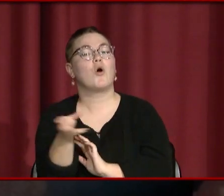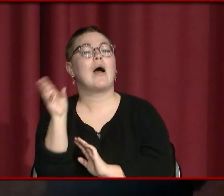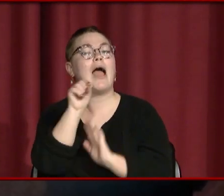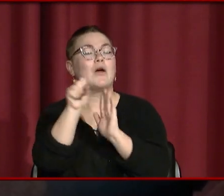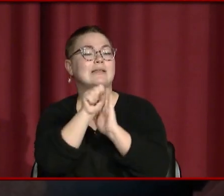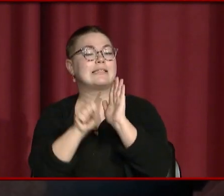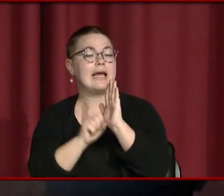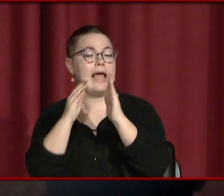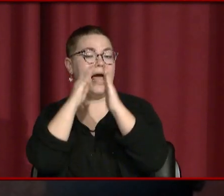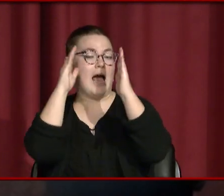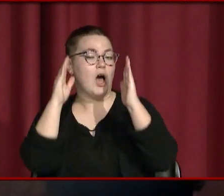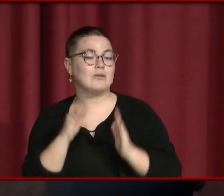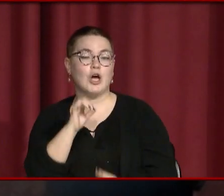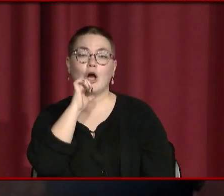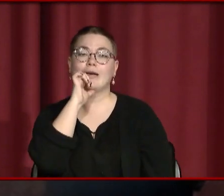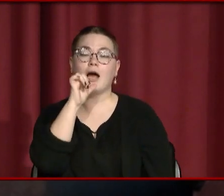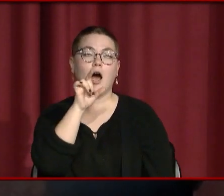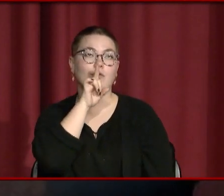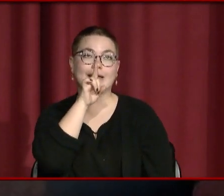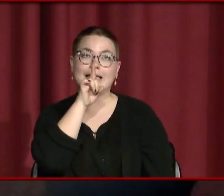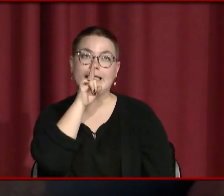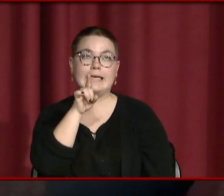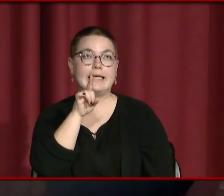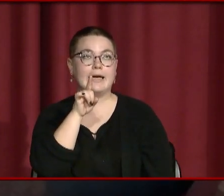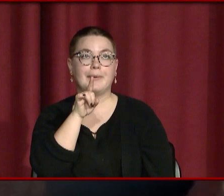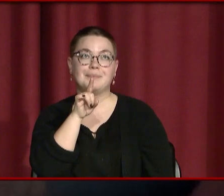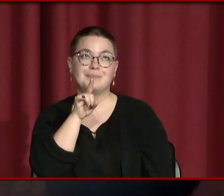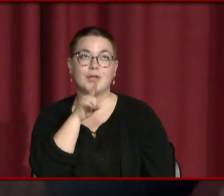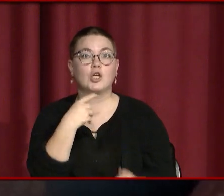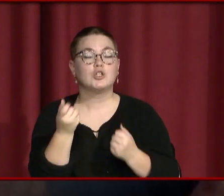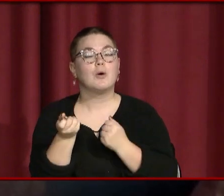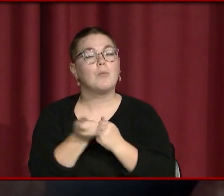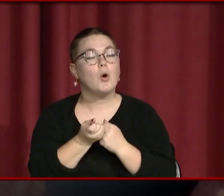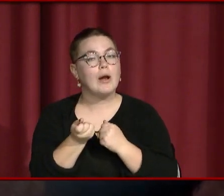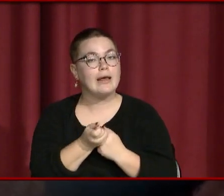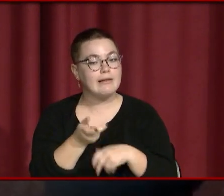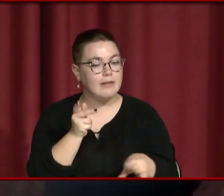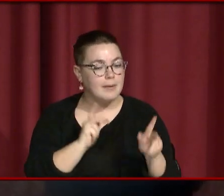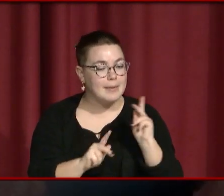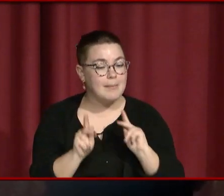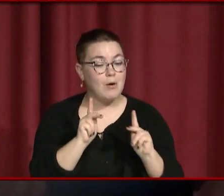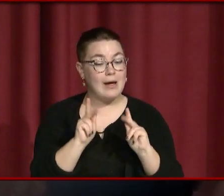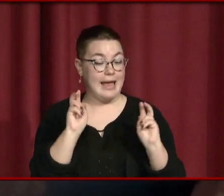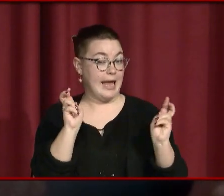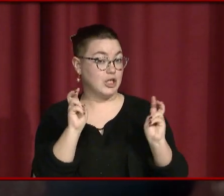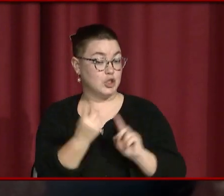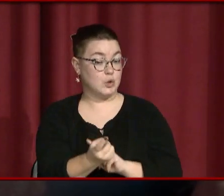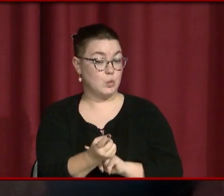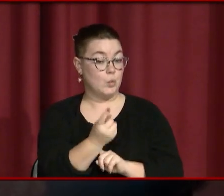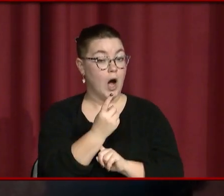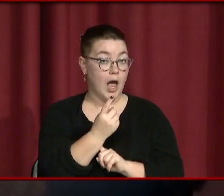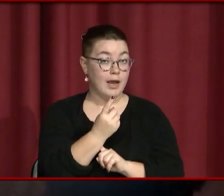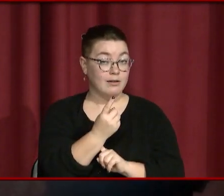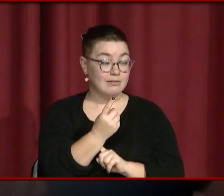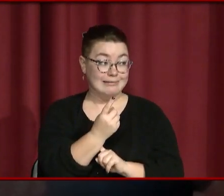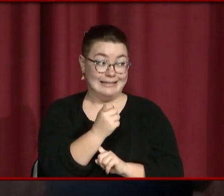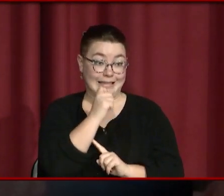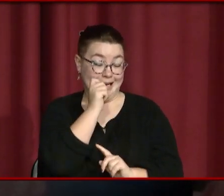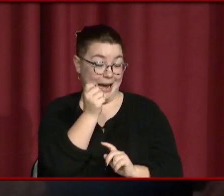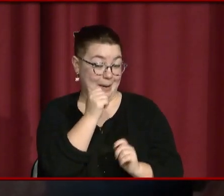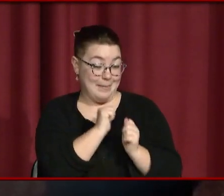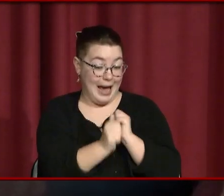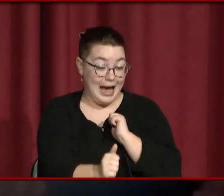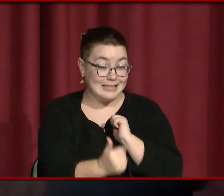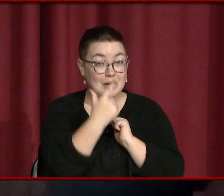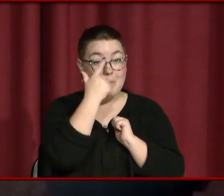of step with the everyday Ohioan. You know, issue 1 in August went down in flames because Ohioans didn't want that, but the General